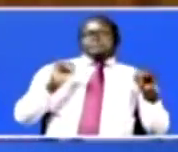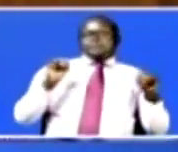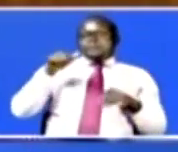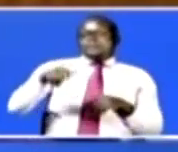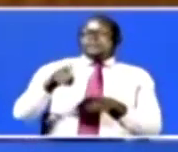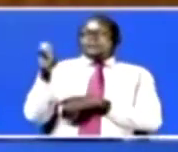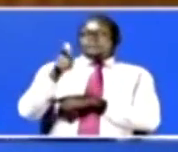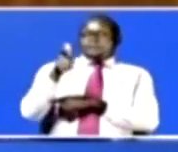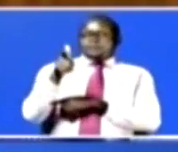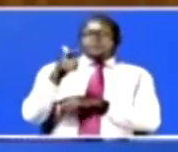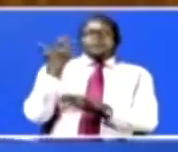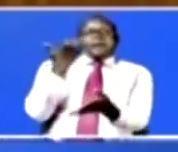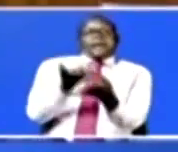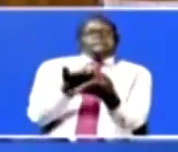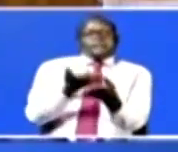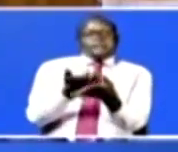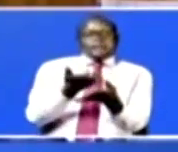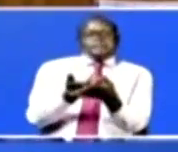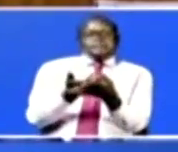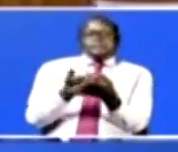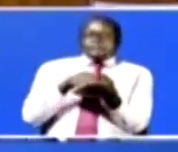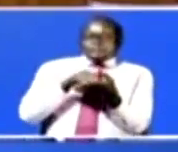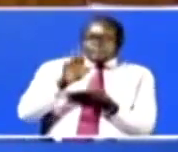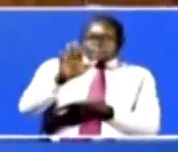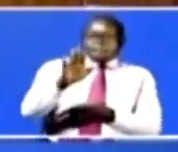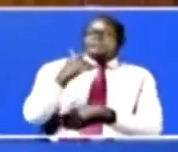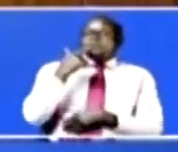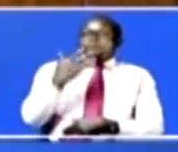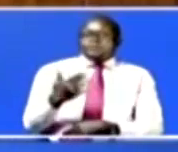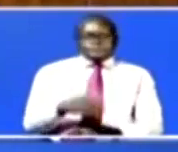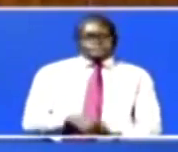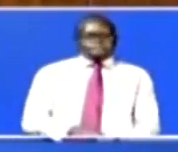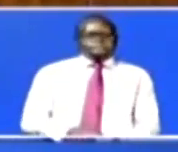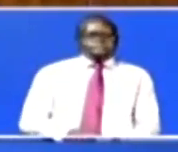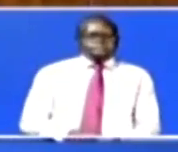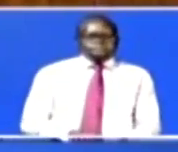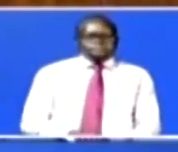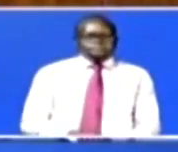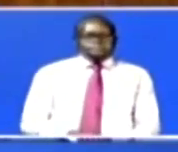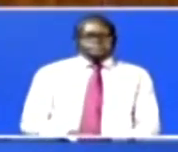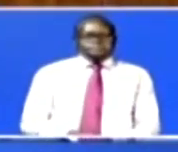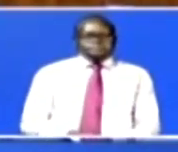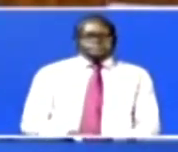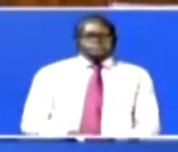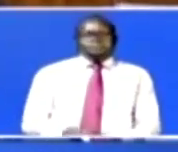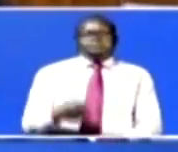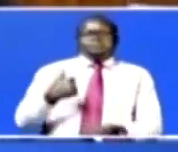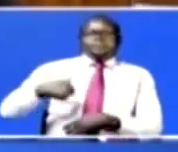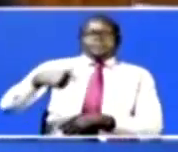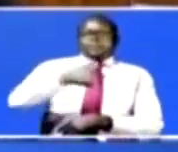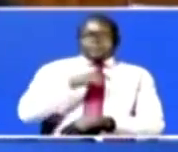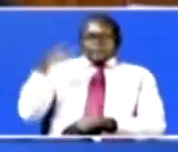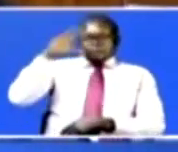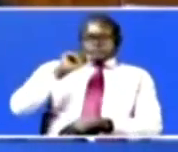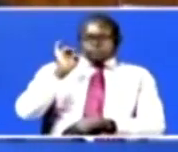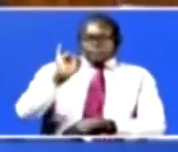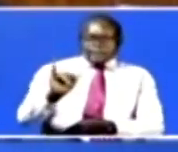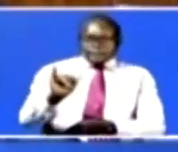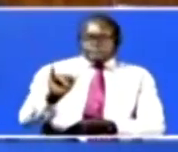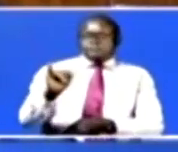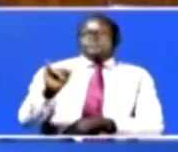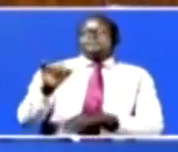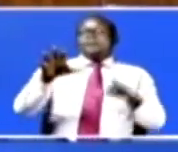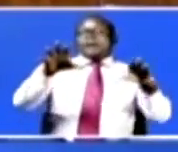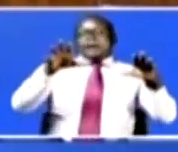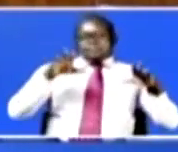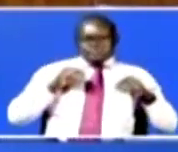video evidence, in your submissions you are arguing that let us assume that admissibility